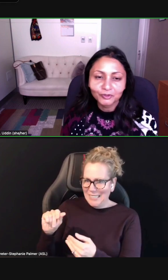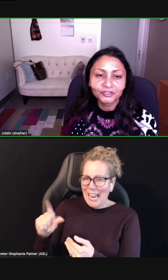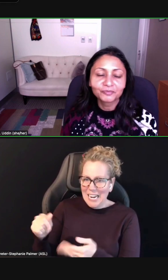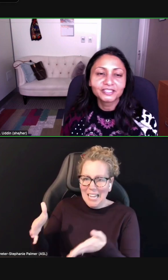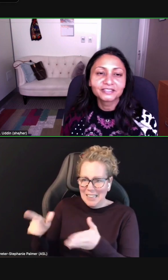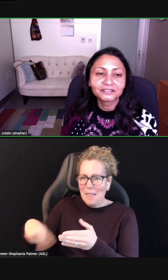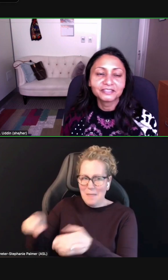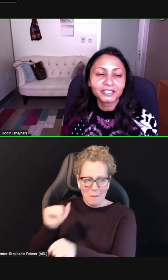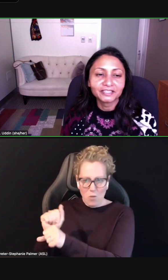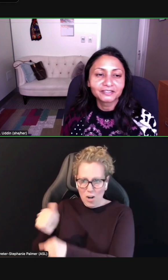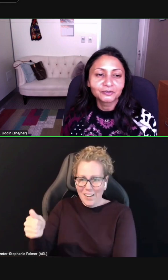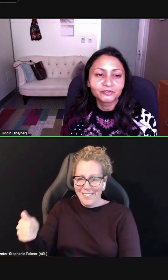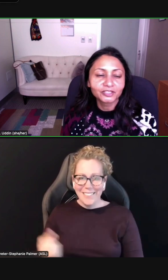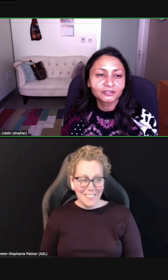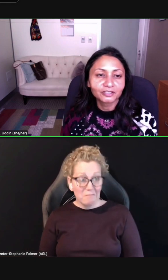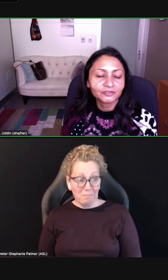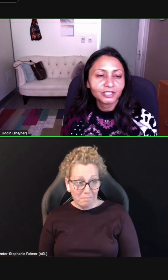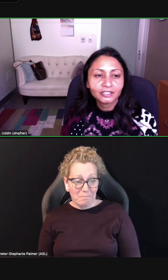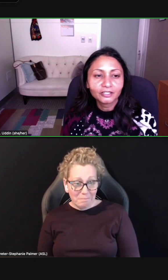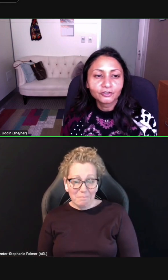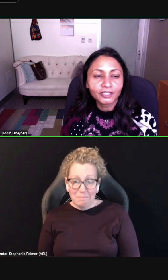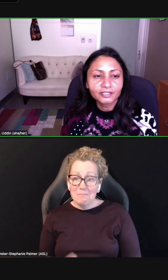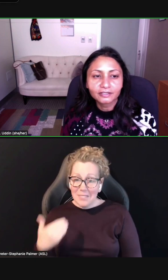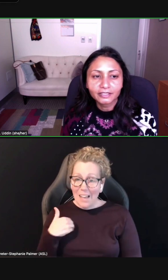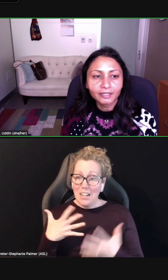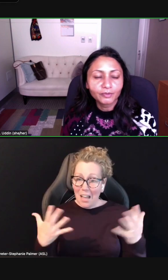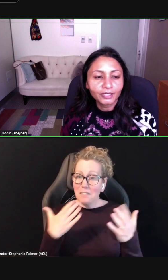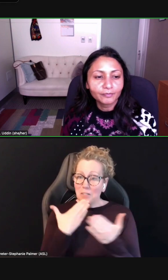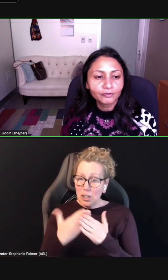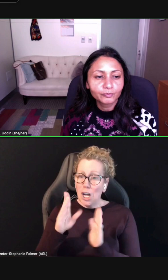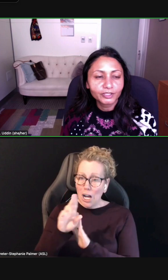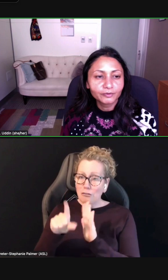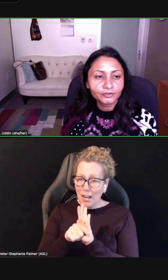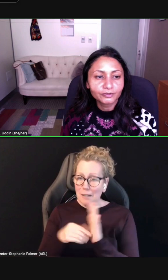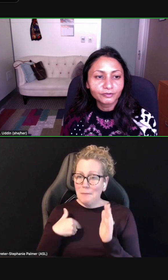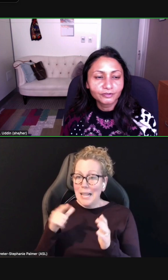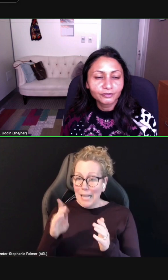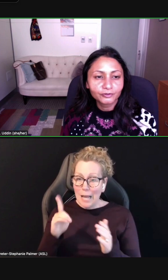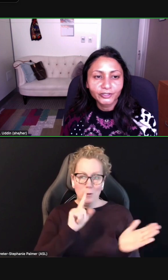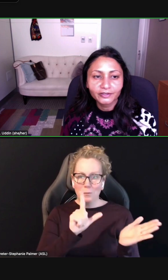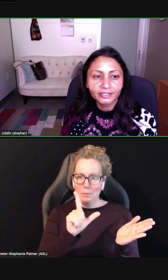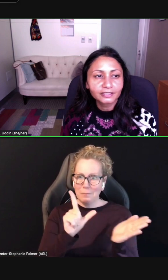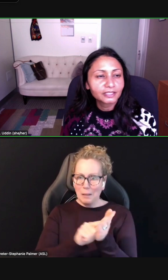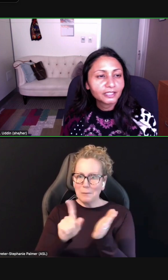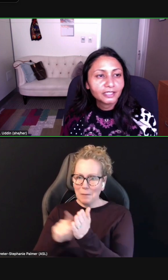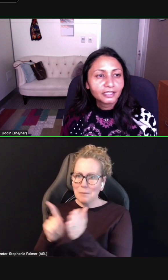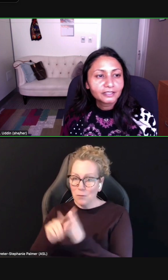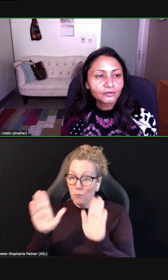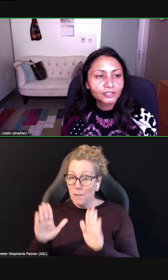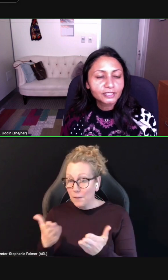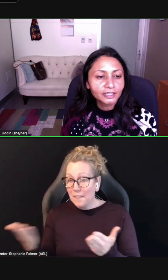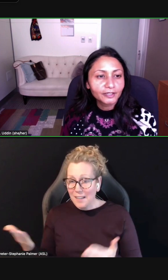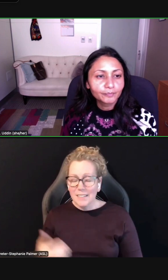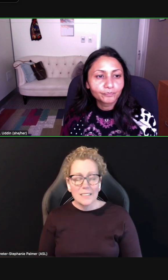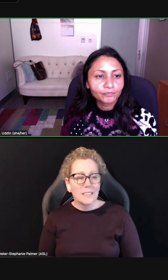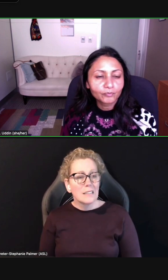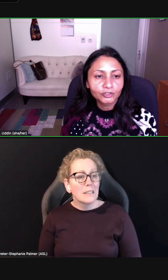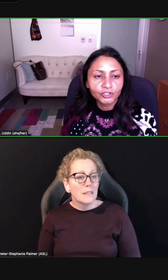let them work, basically. And so we've had a lot of undergrads in the lab who've been able to do great things. So